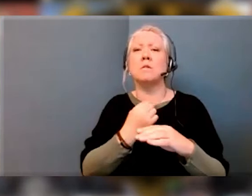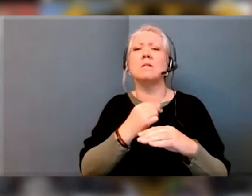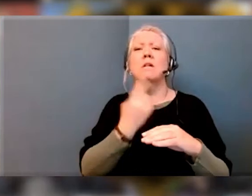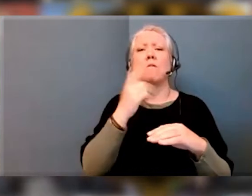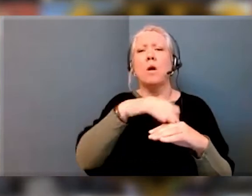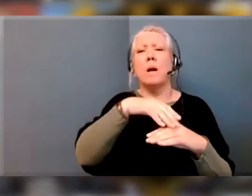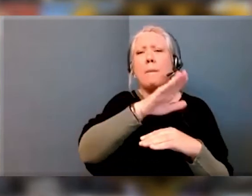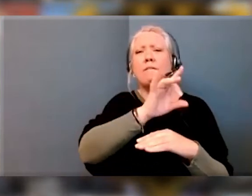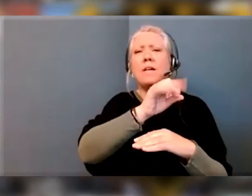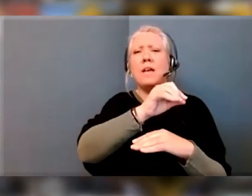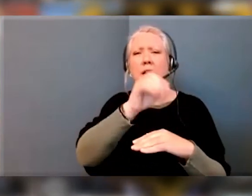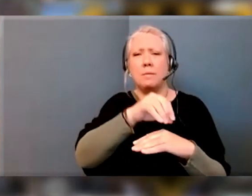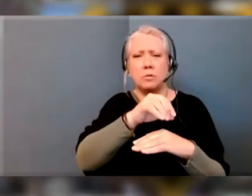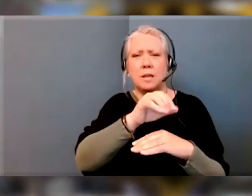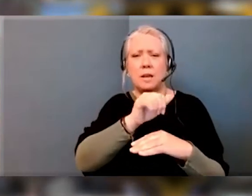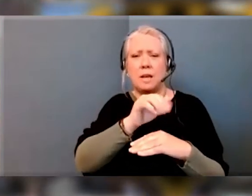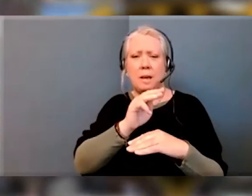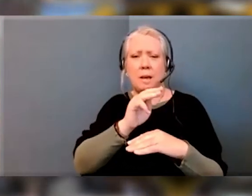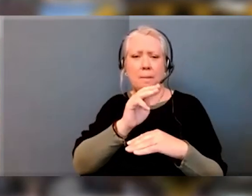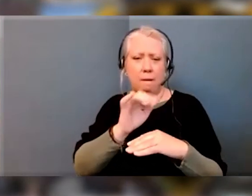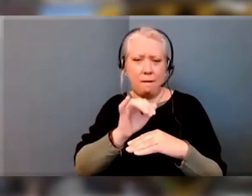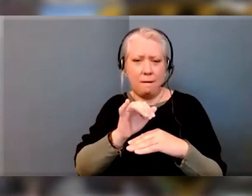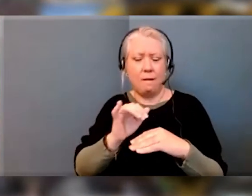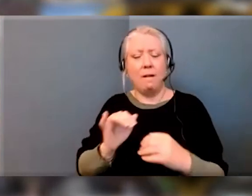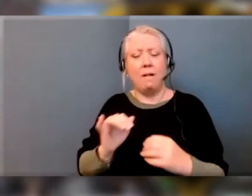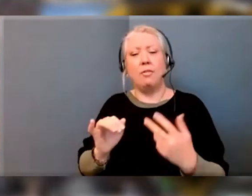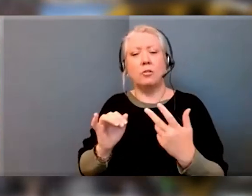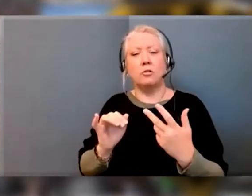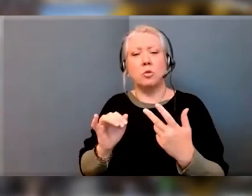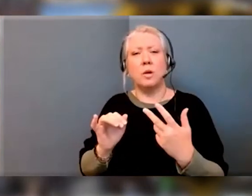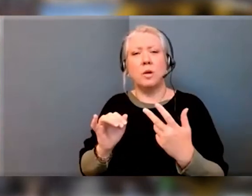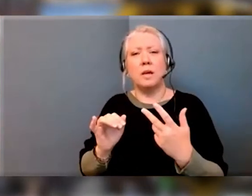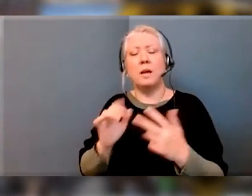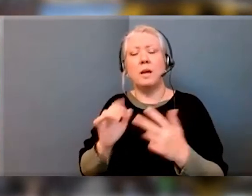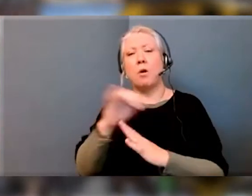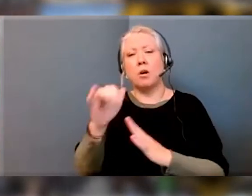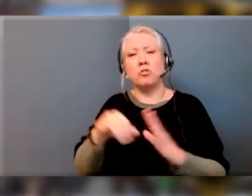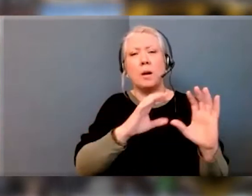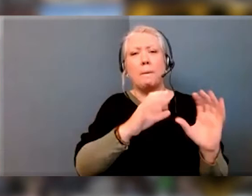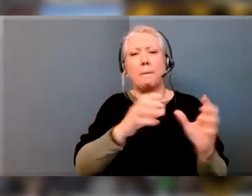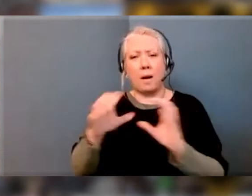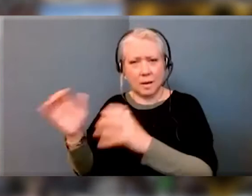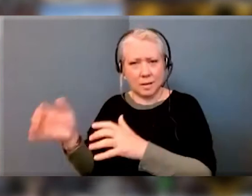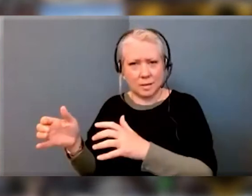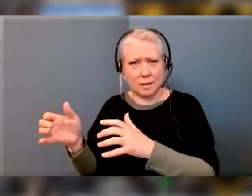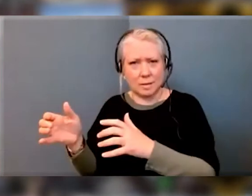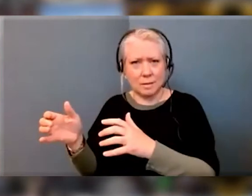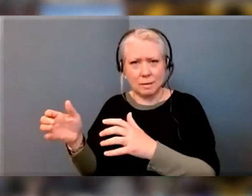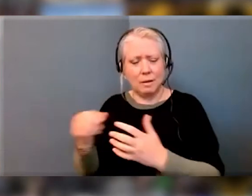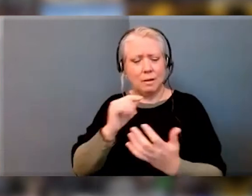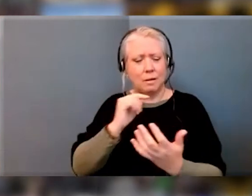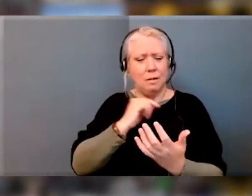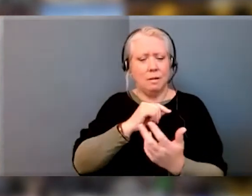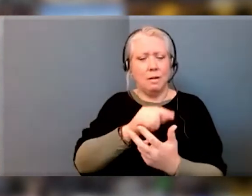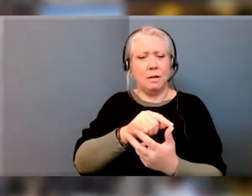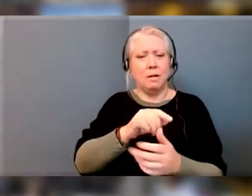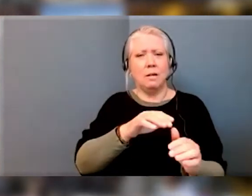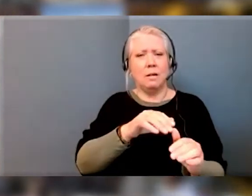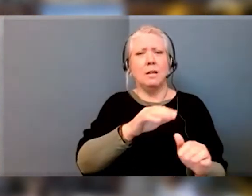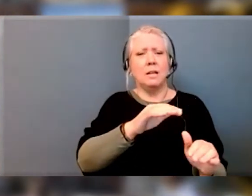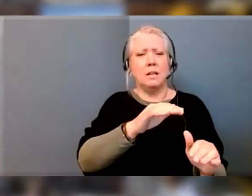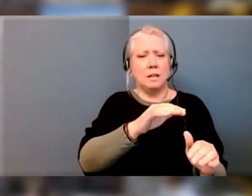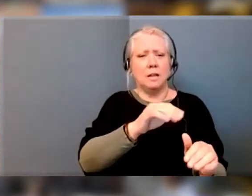are three kinds of major project buckets. Your project will have to fit into one of those. And so that is the limited clientele project,